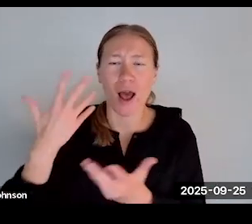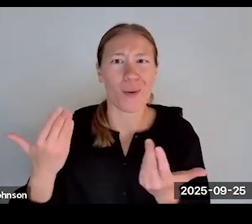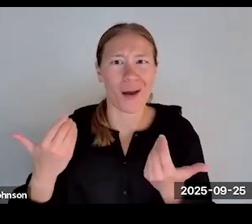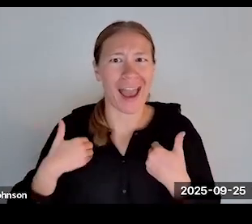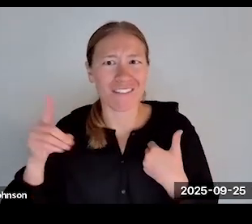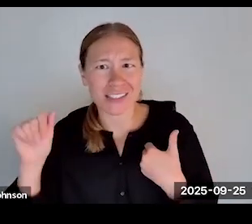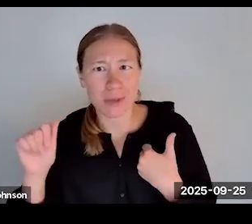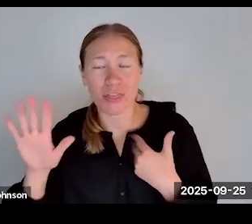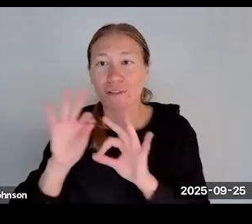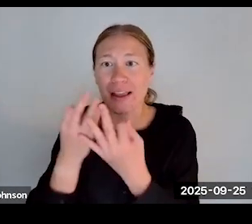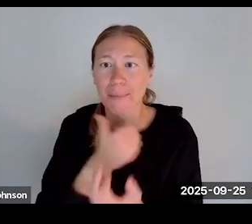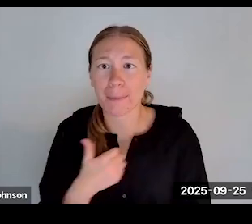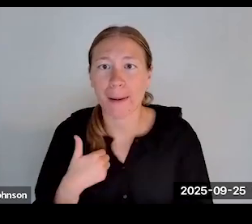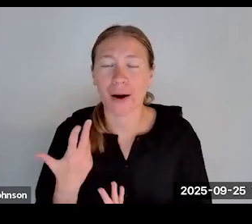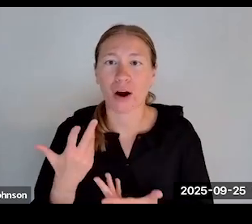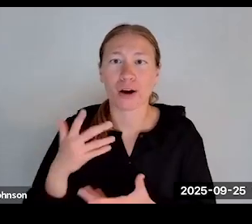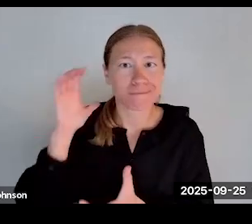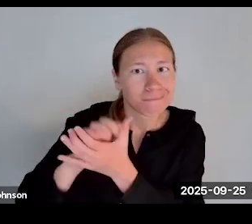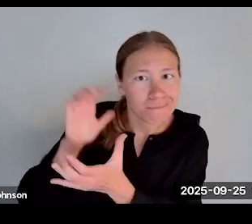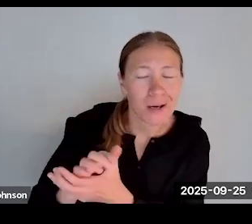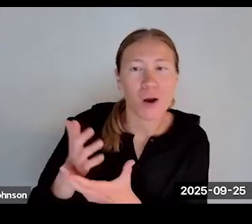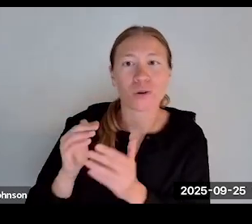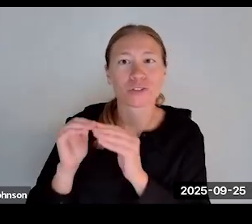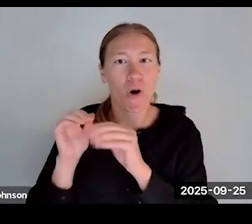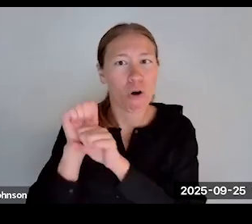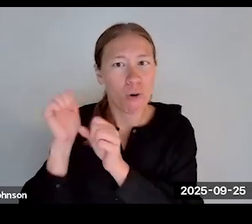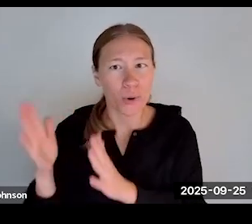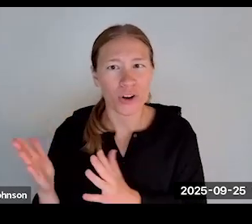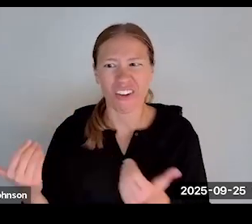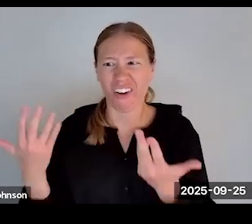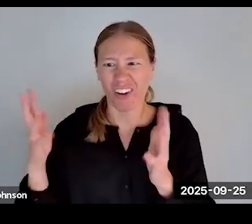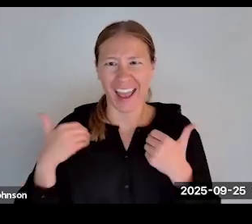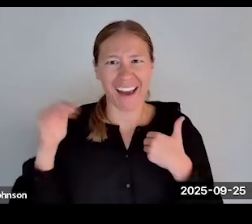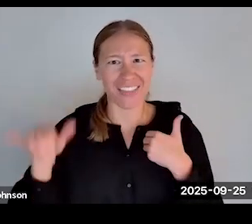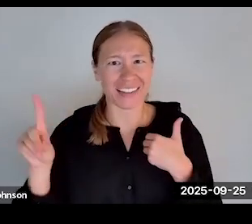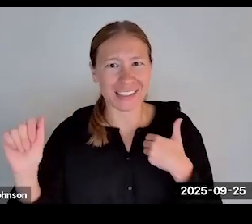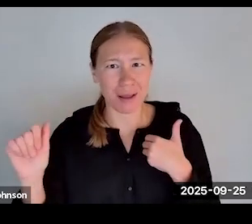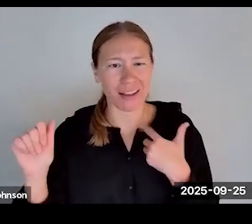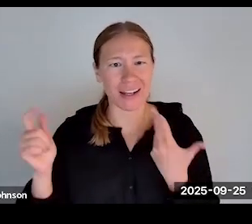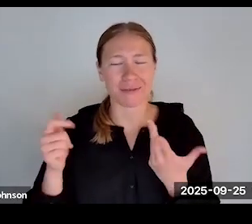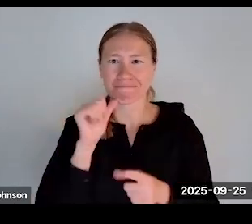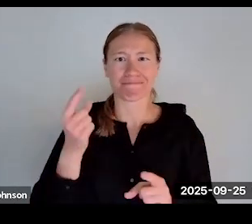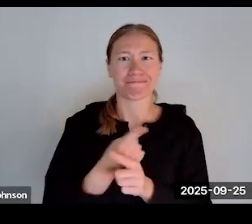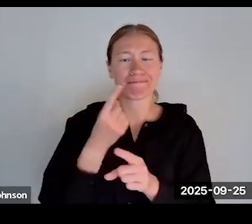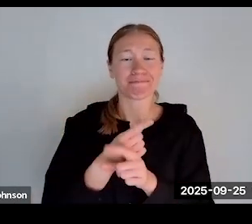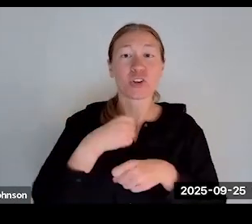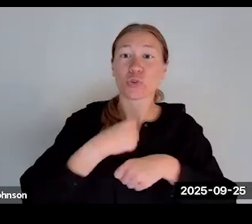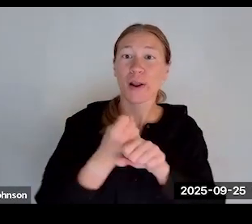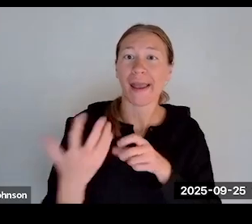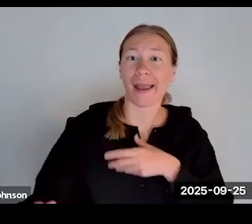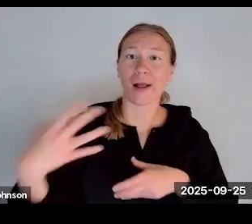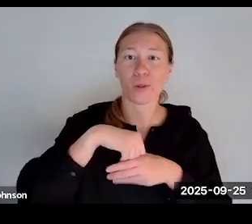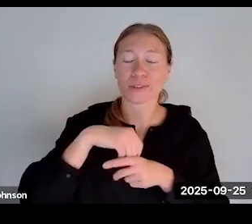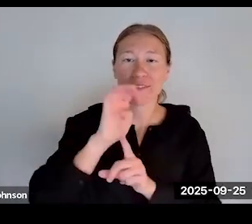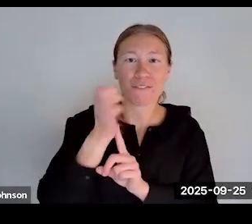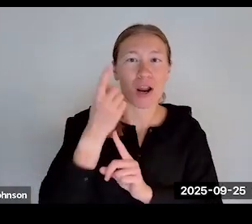spouse, a close friend, a coworker with that disability. So, to create an inclusive environment for everyone, be sure you consider